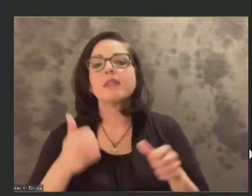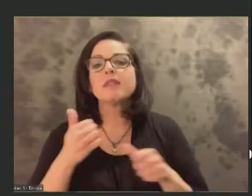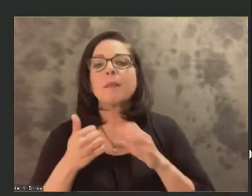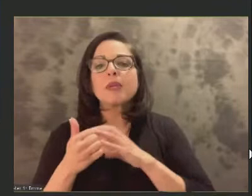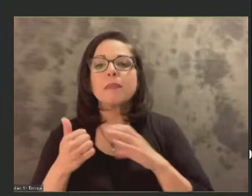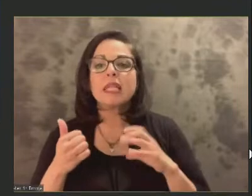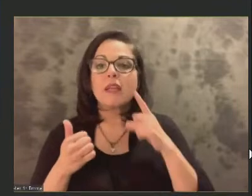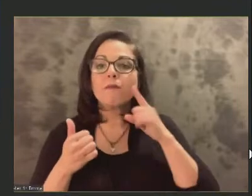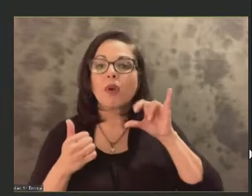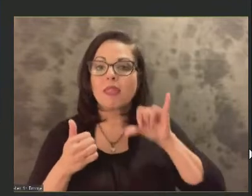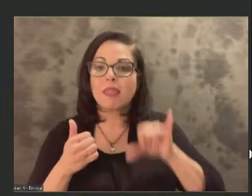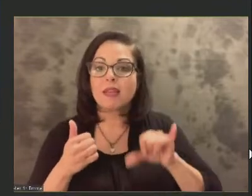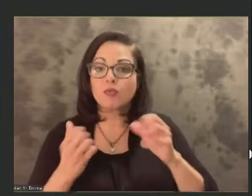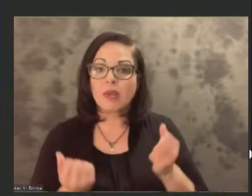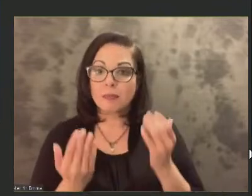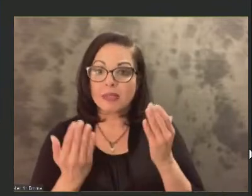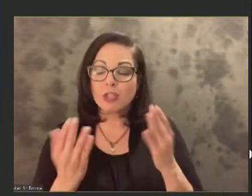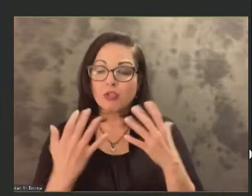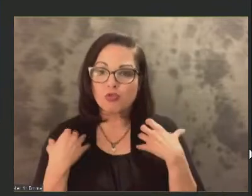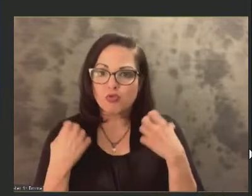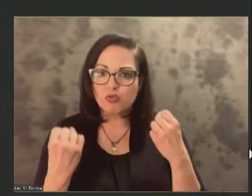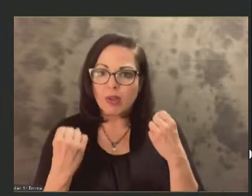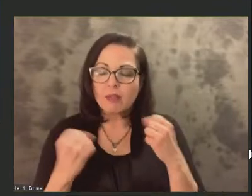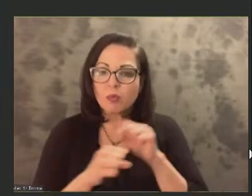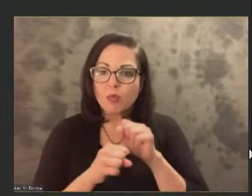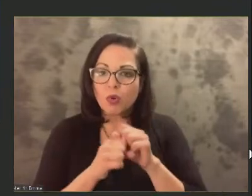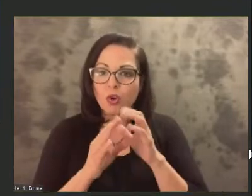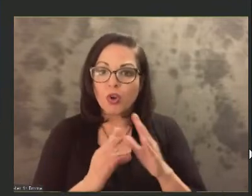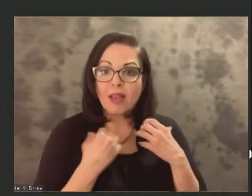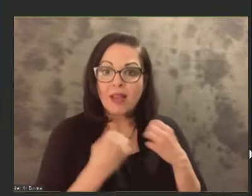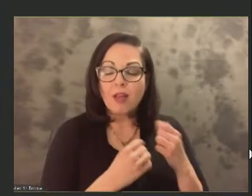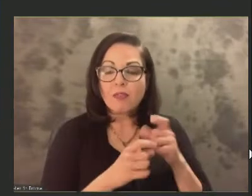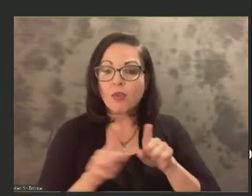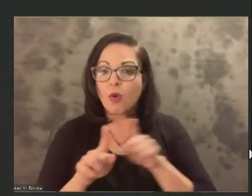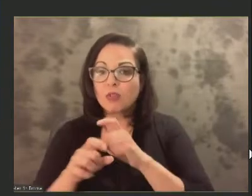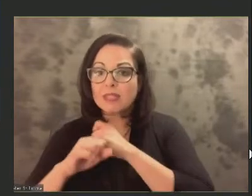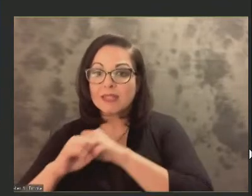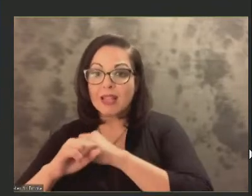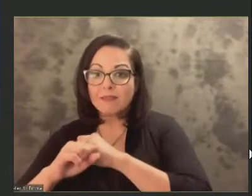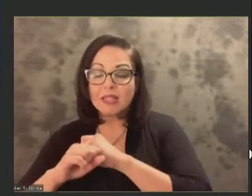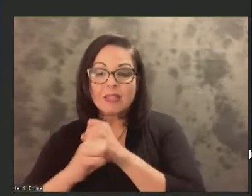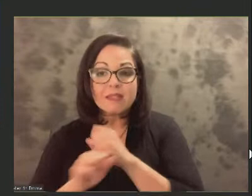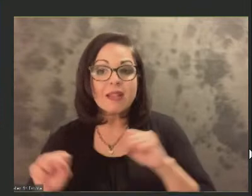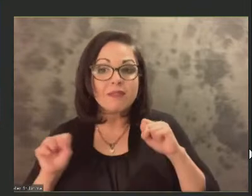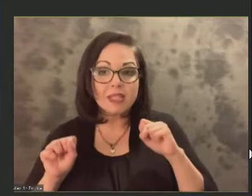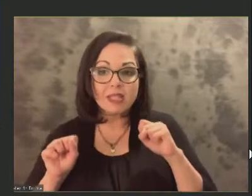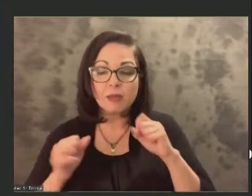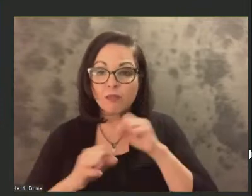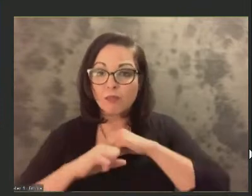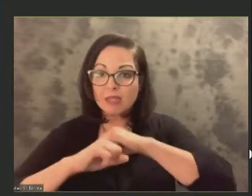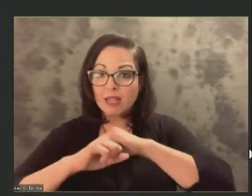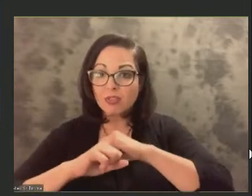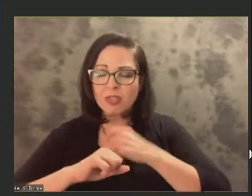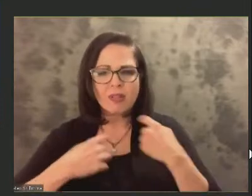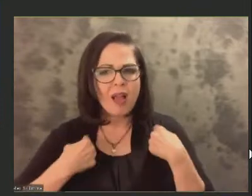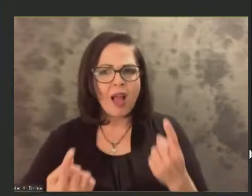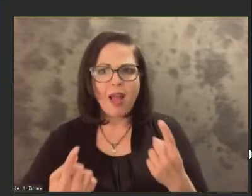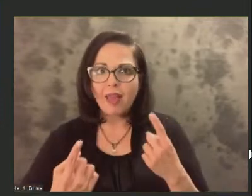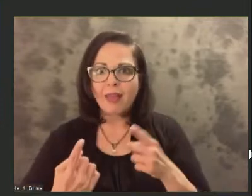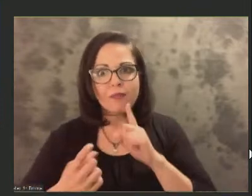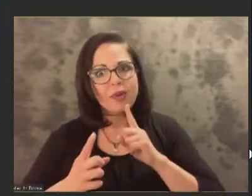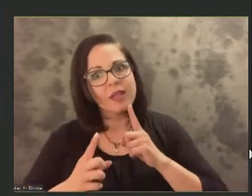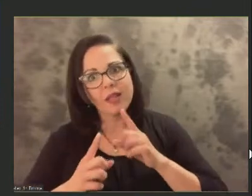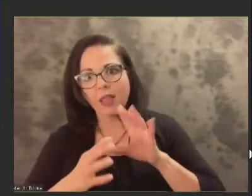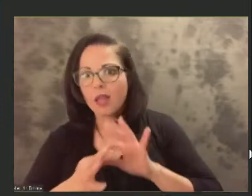to strengthen the worker health and safety protections. I mean, I have beat it to a dead horse as far